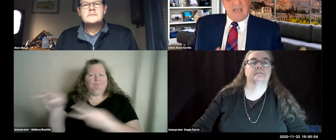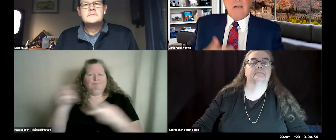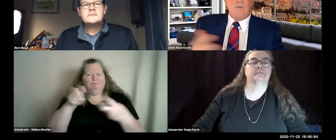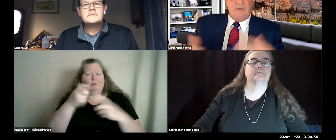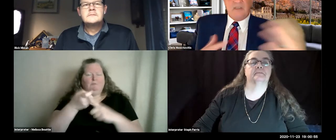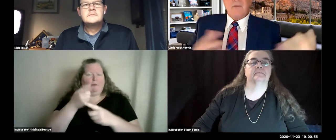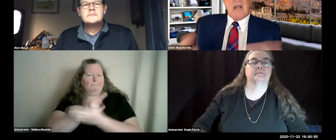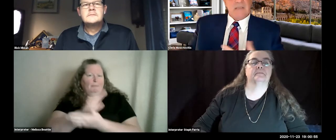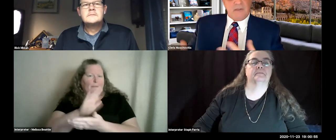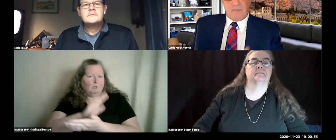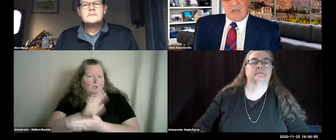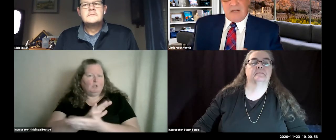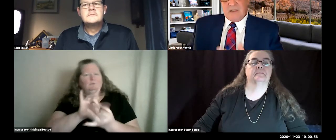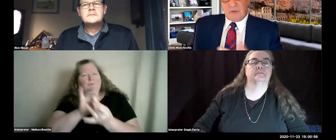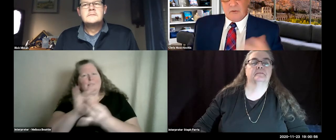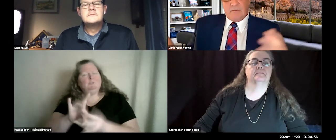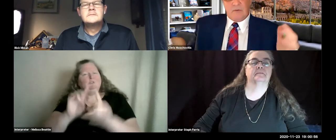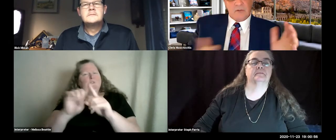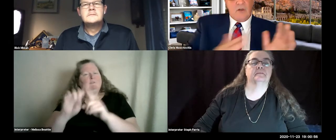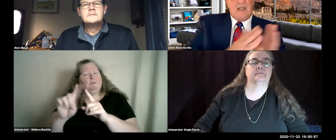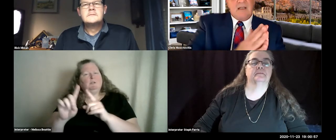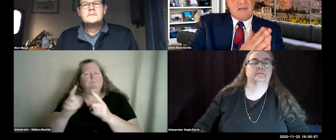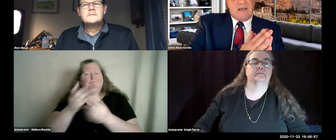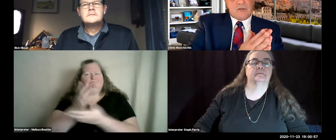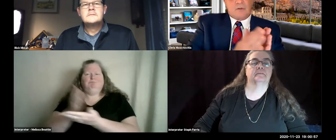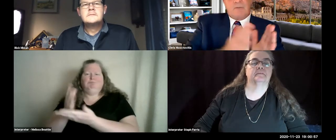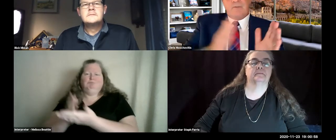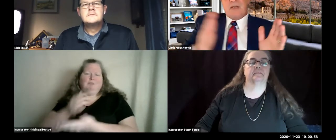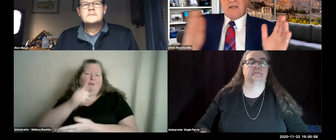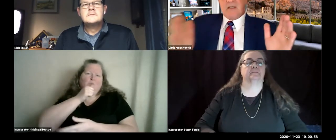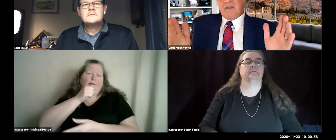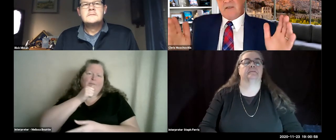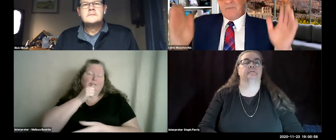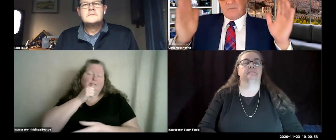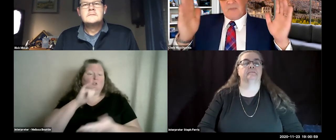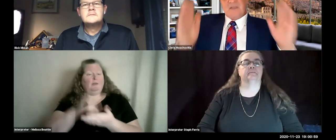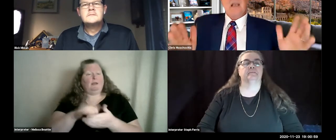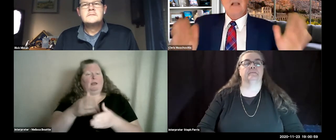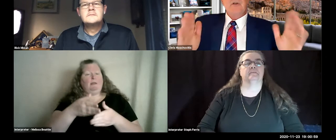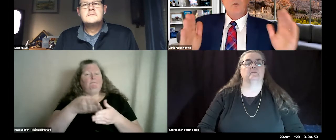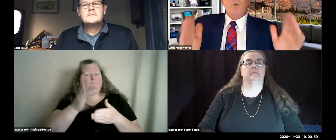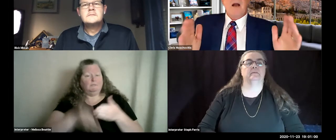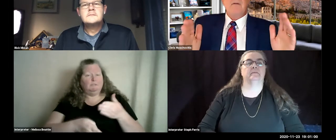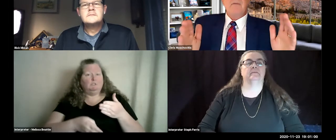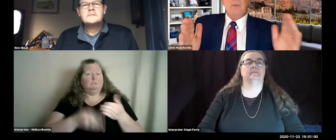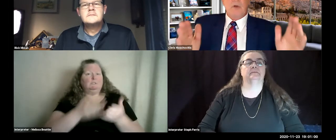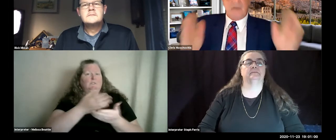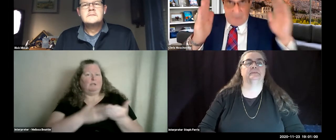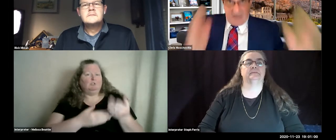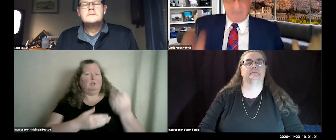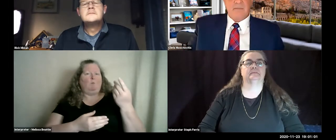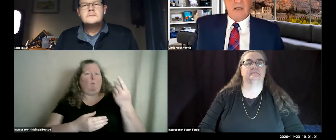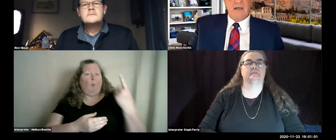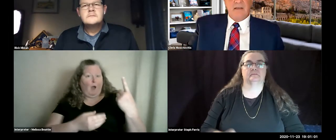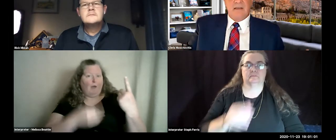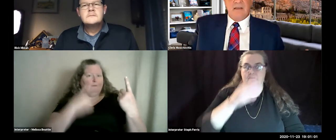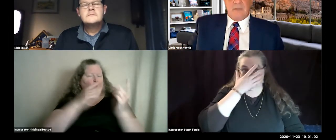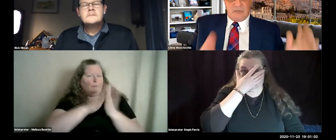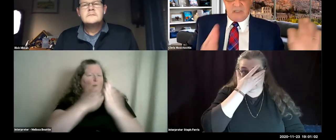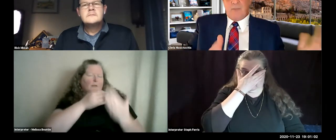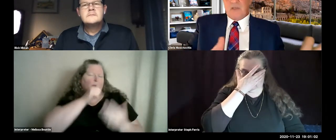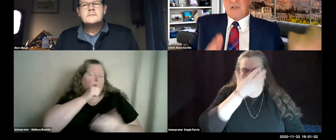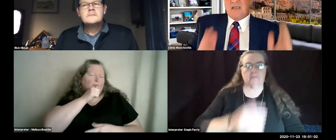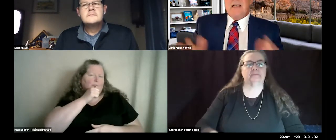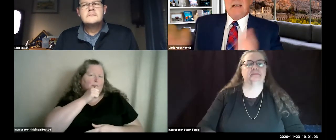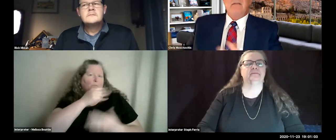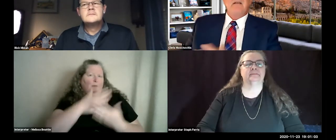that deal with different aspects of privacy and so on and so forth. So that sort of finishes section 1 of the book, the privacy part, because